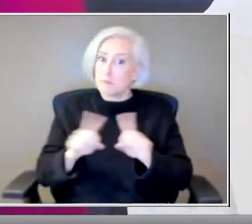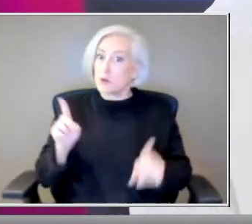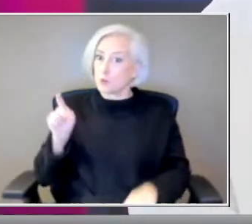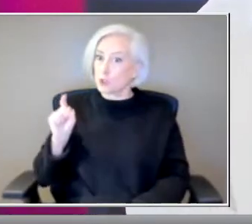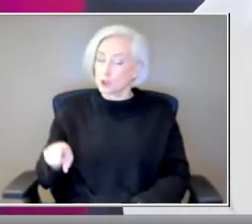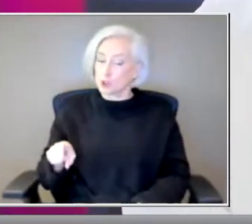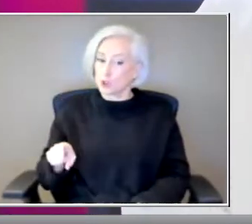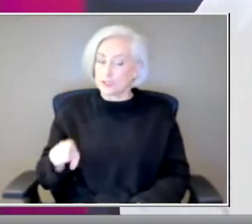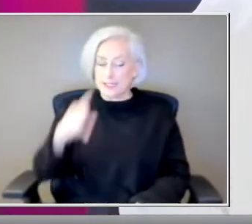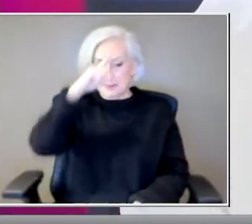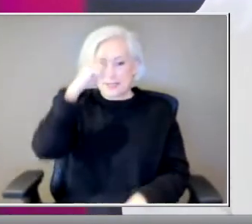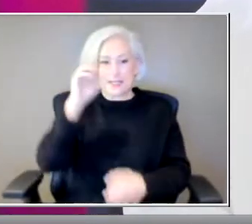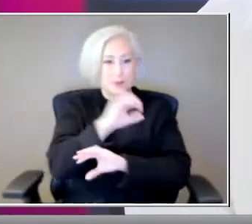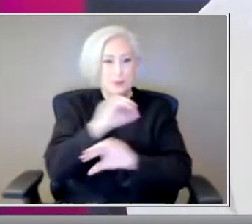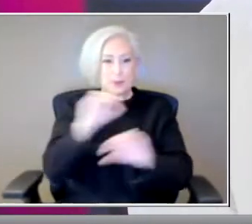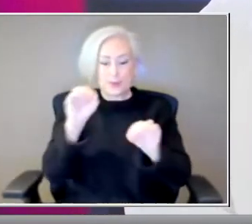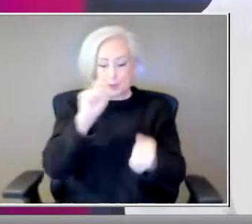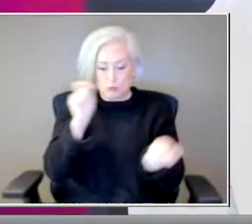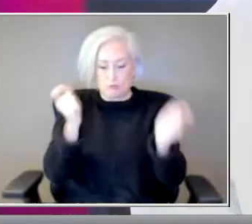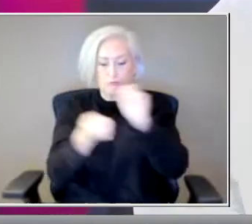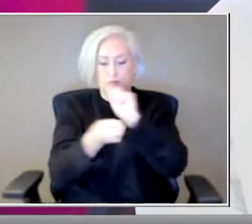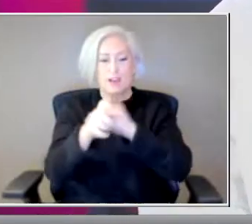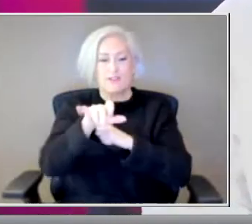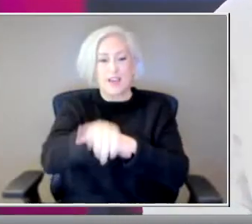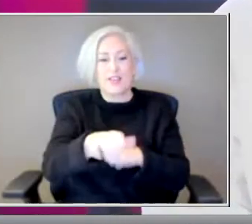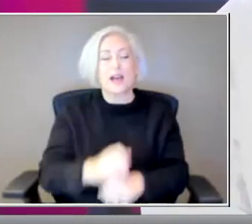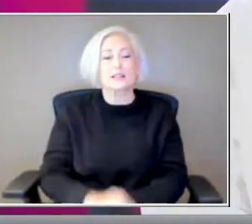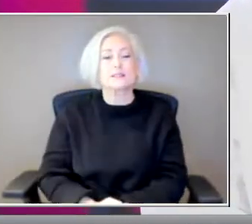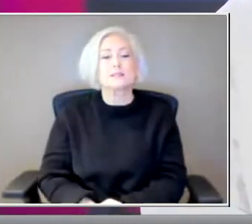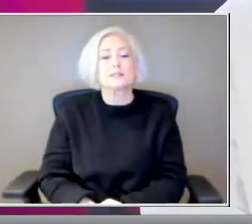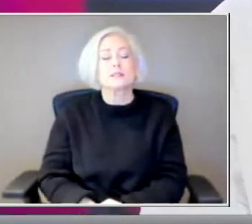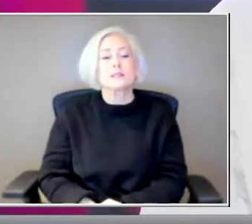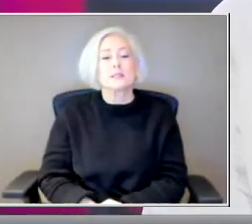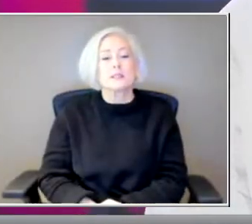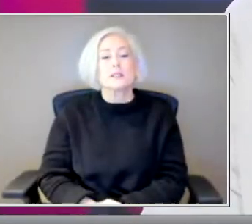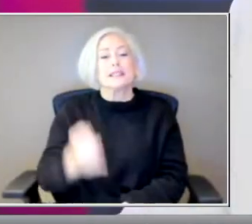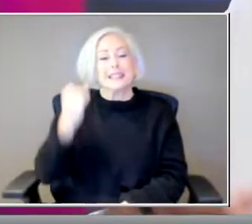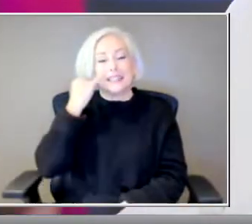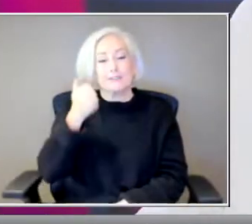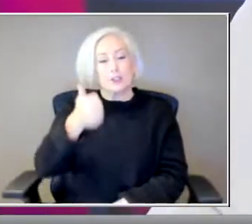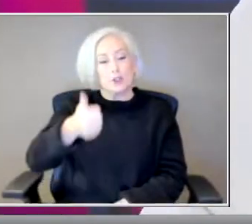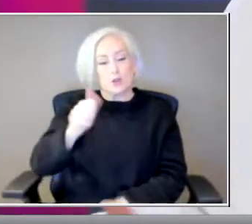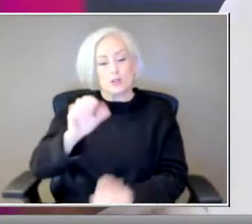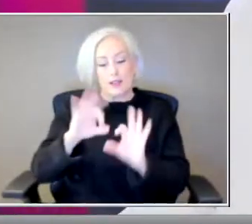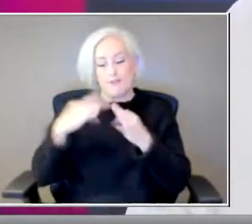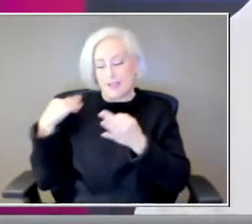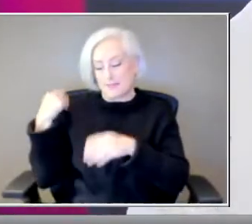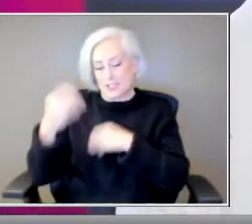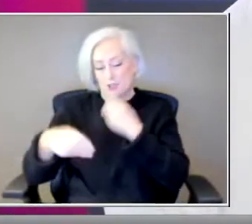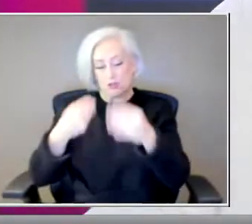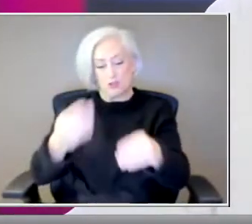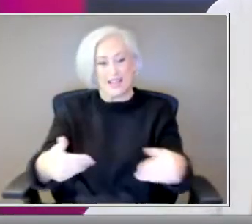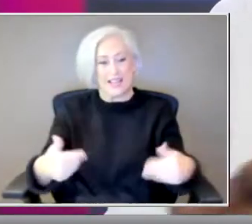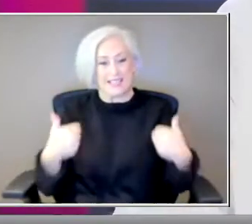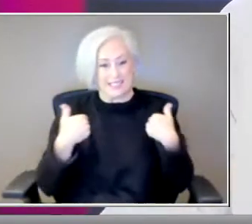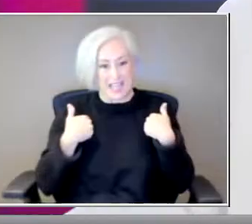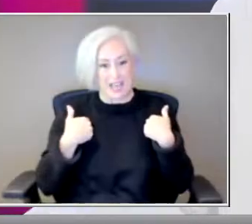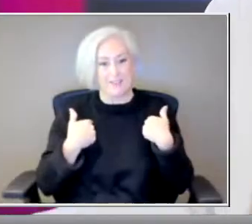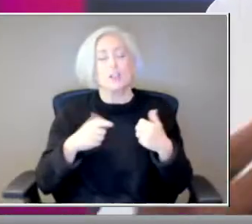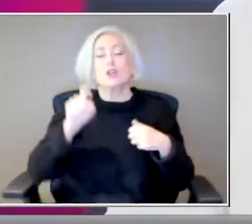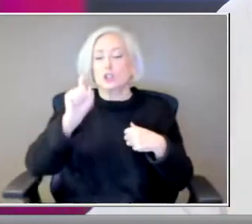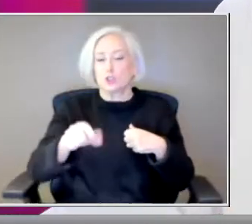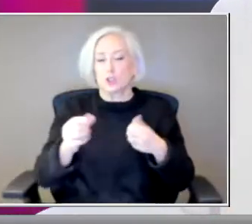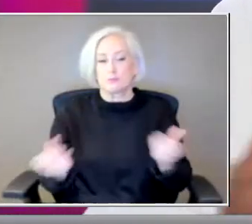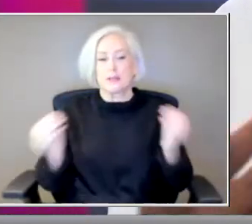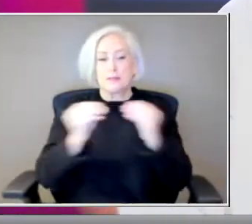modify that. I think the thing that we modify is that if you have genetics like that, we should be more aggressive early on to prevent,